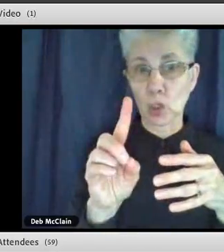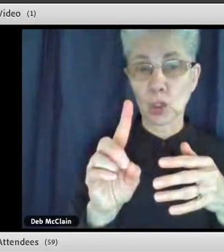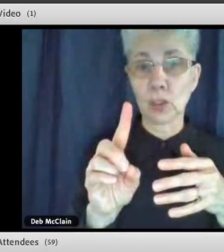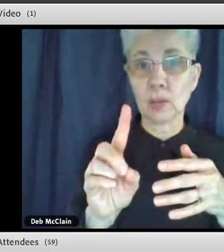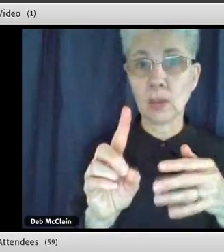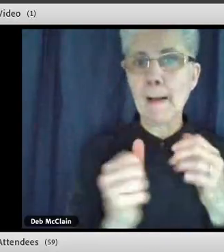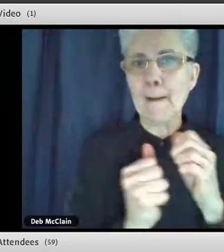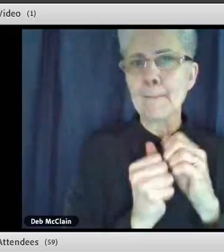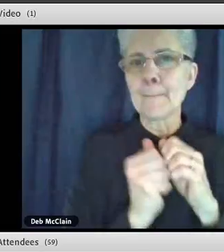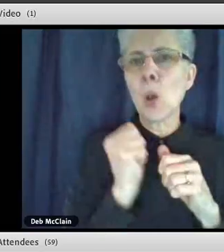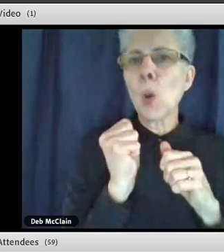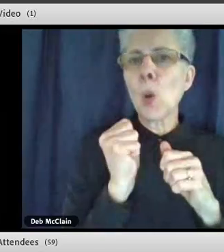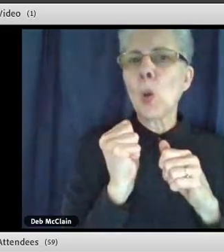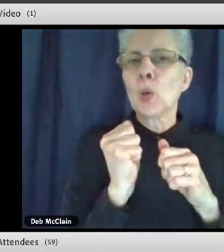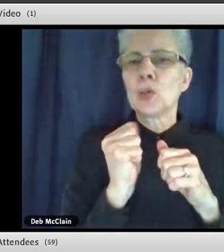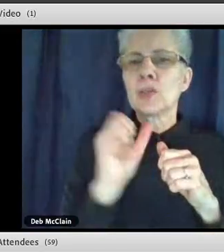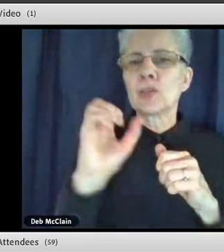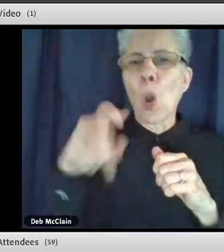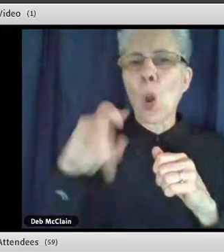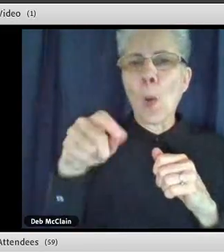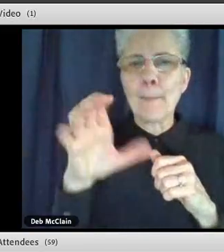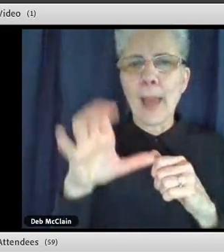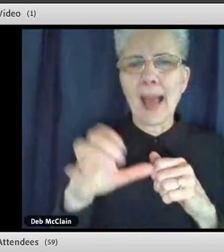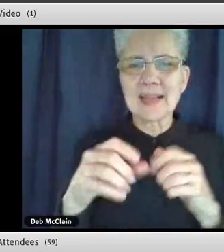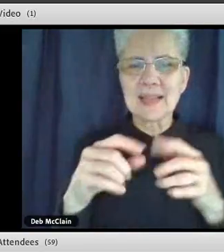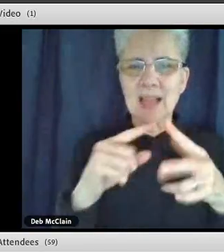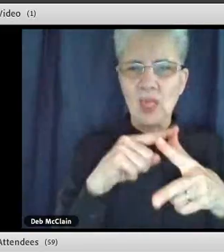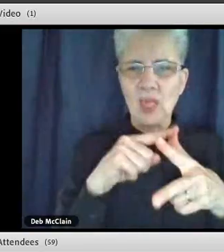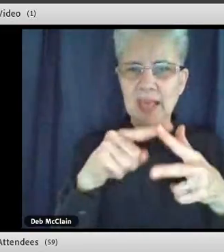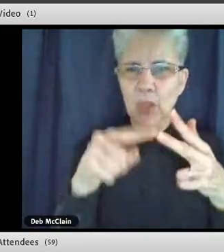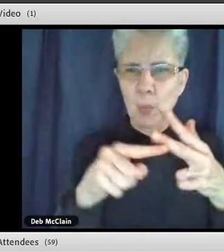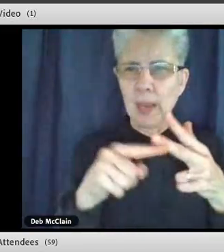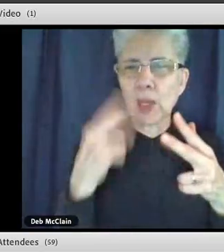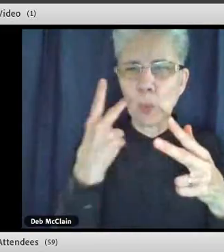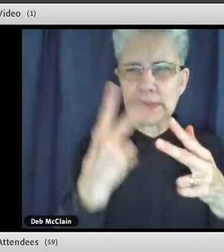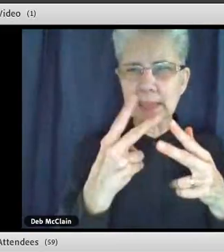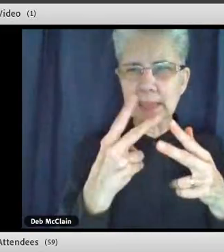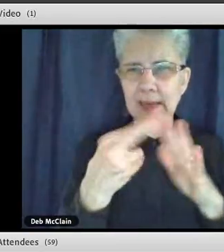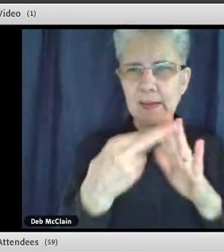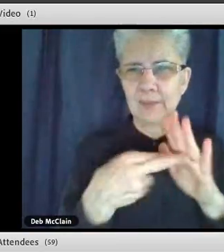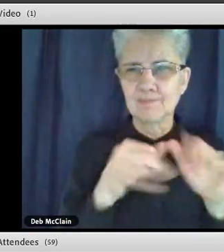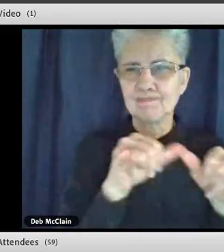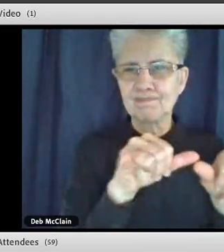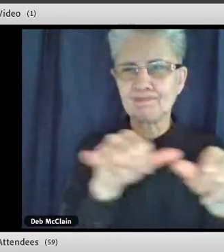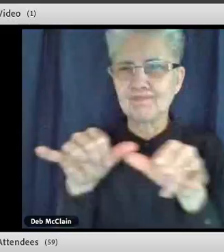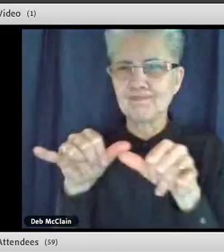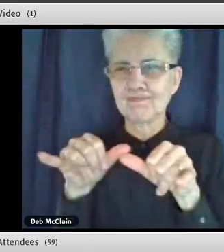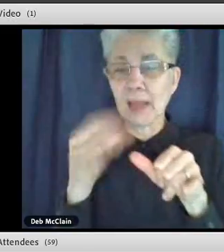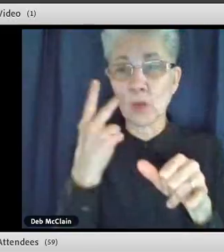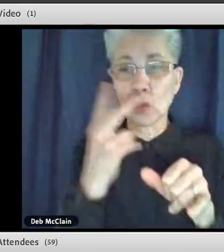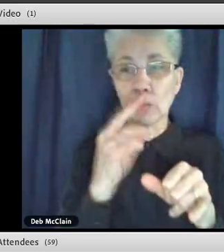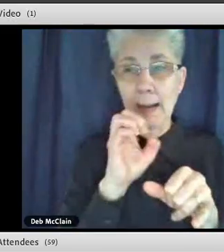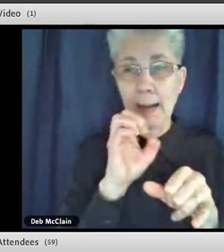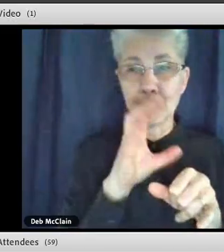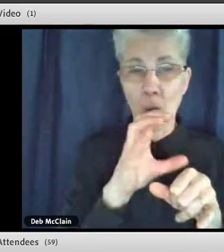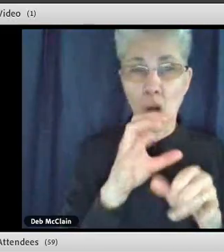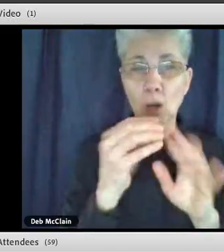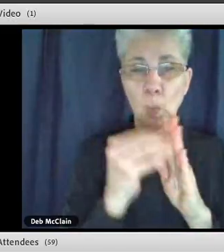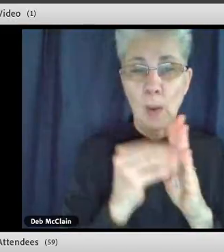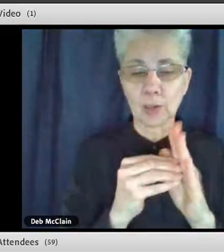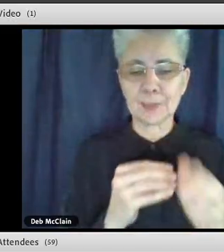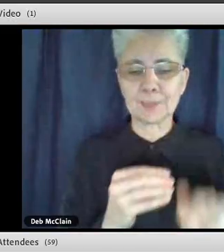most OPACs, these are the main standards that you're going to be seeing if you're looking at like a MARC record. Okay, so you can see here